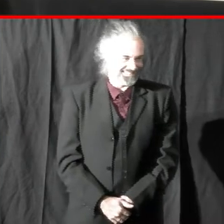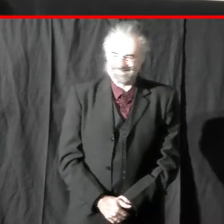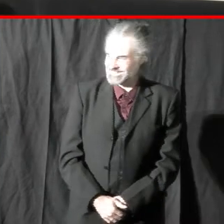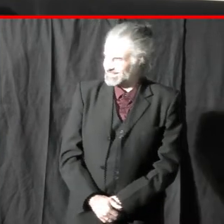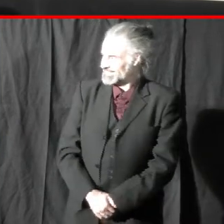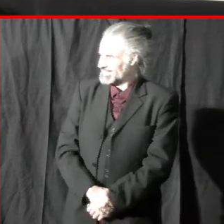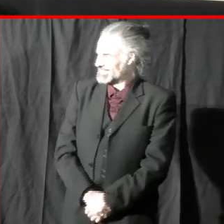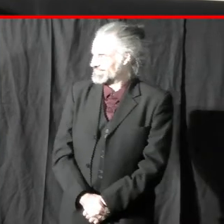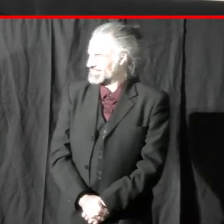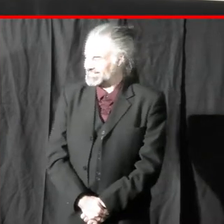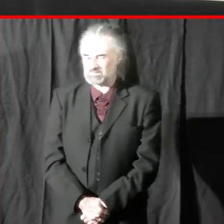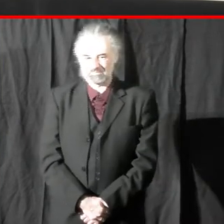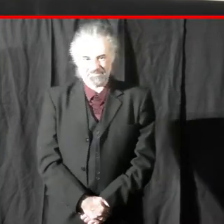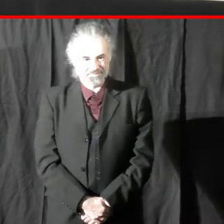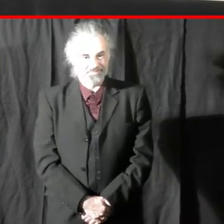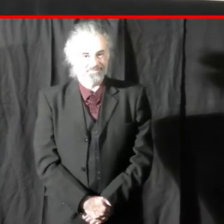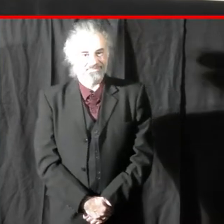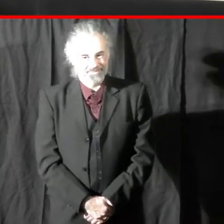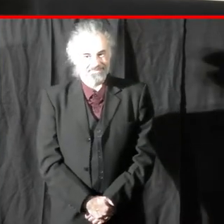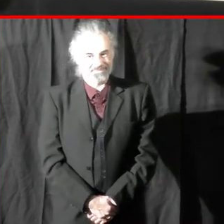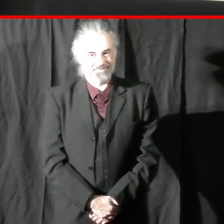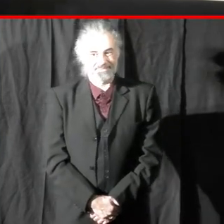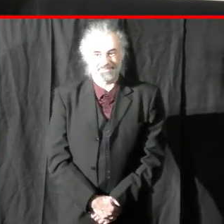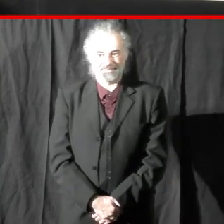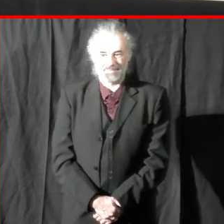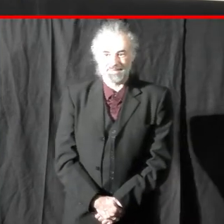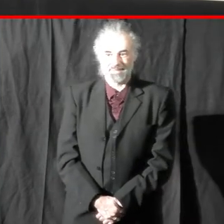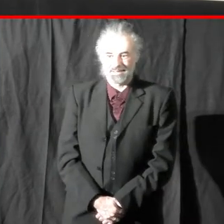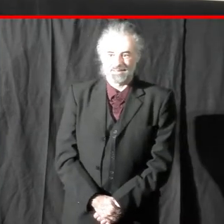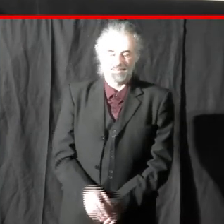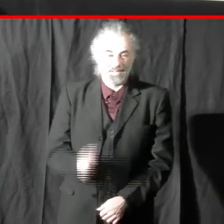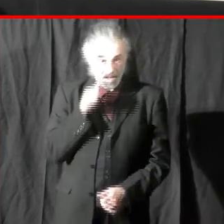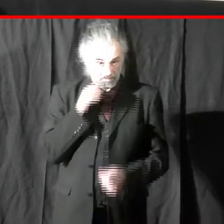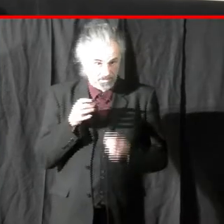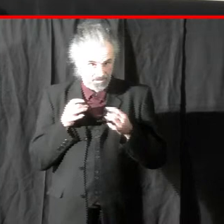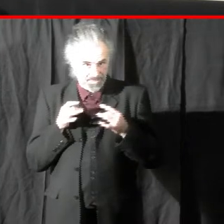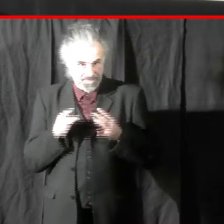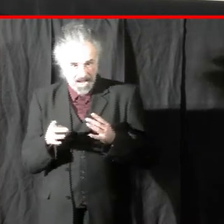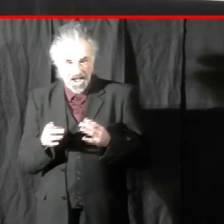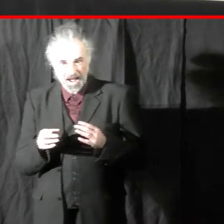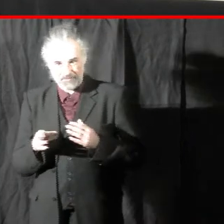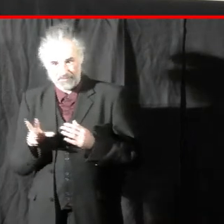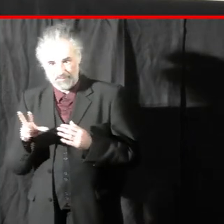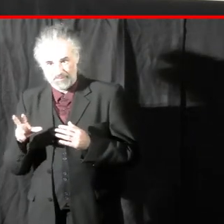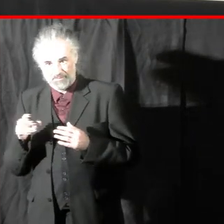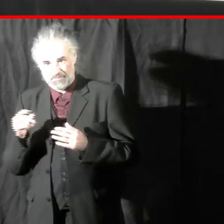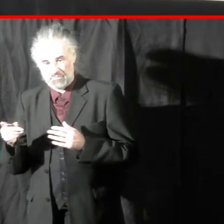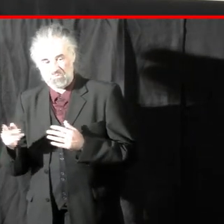right. Brilliant. Okay, so we're going to go from the top of the play. It is